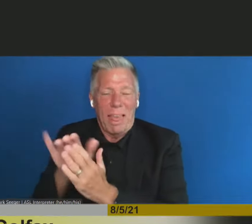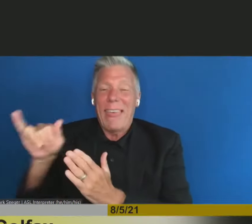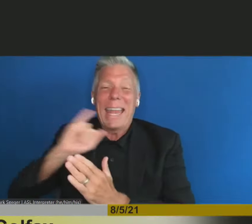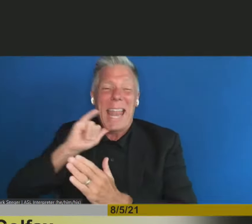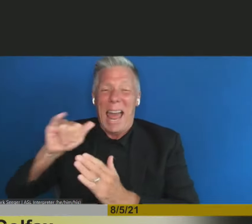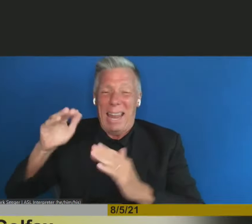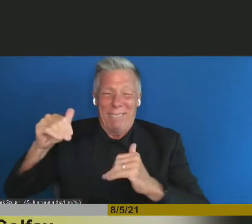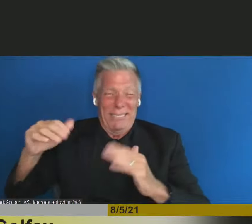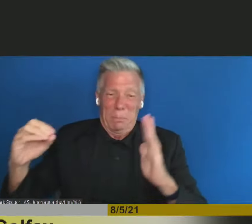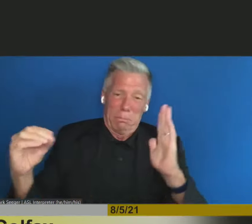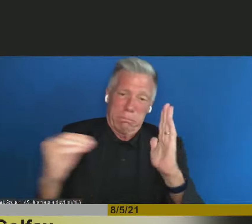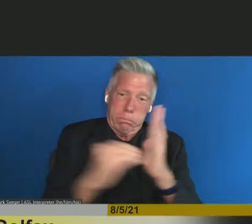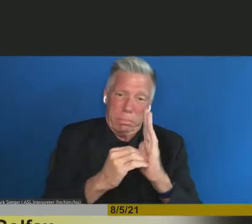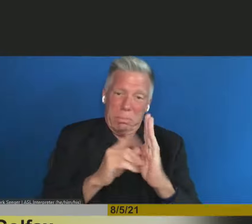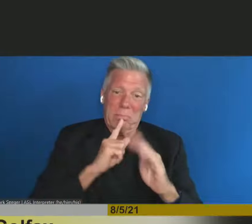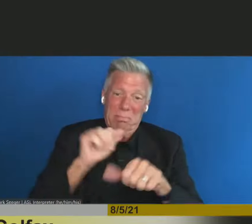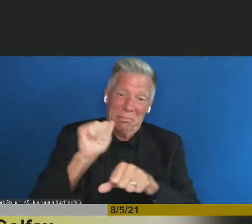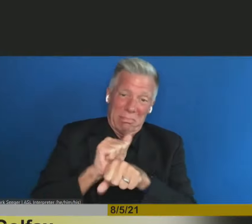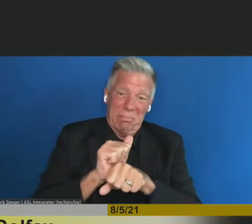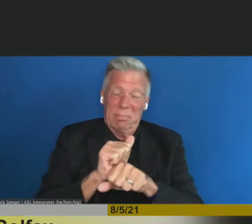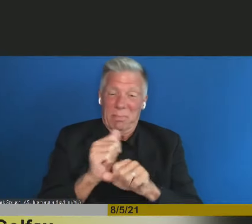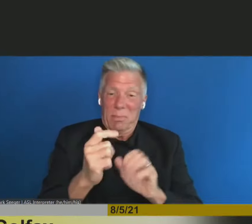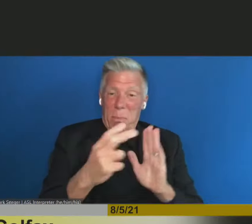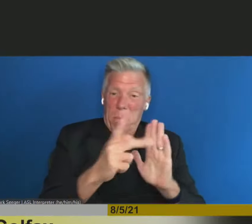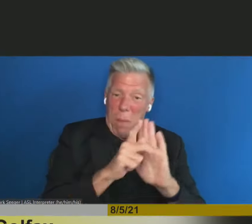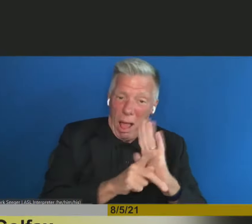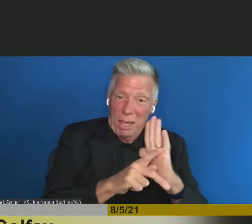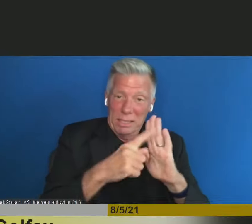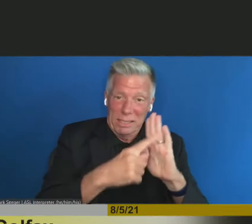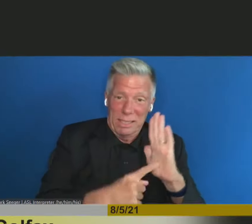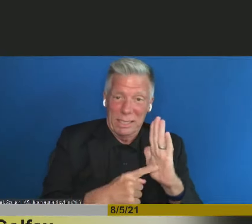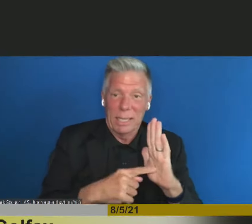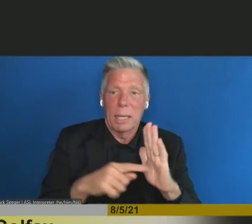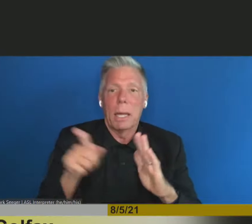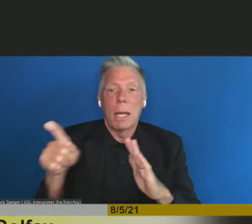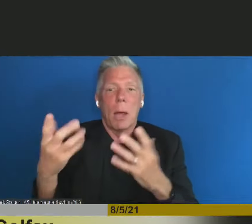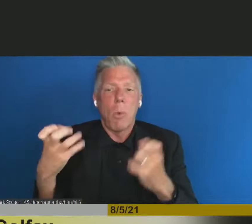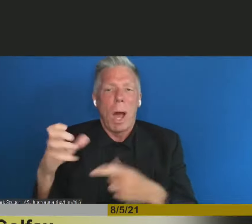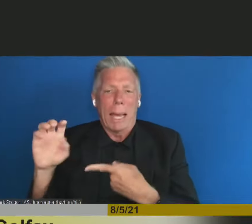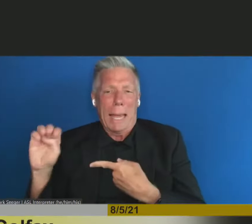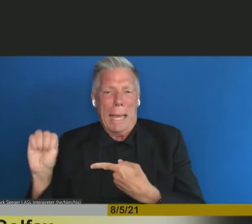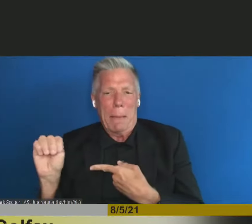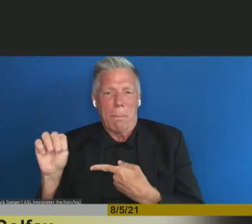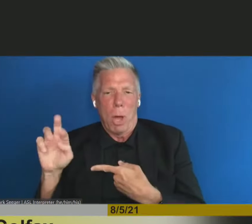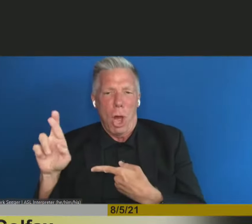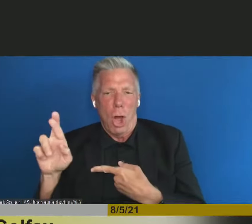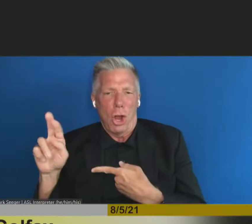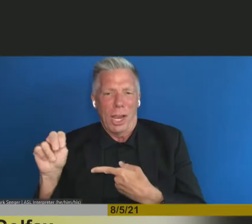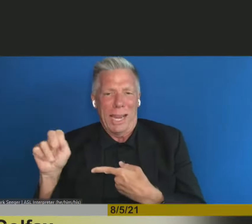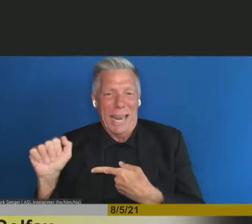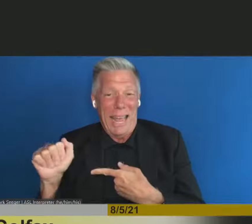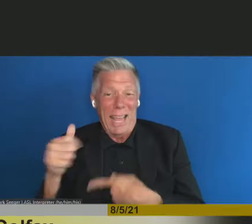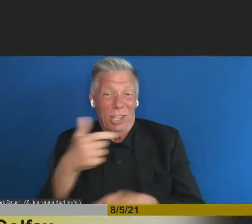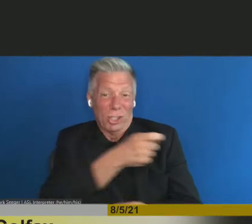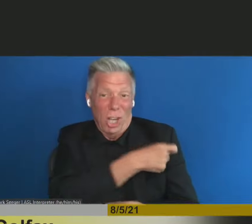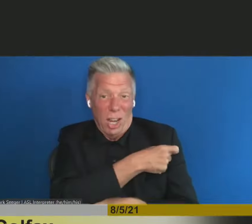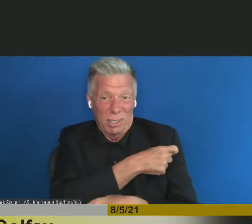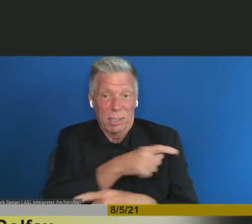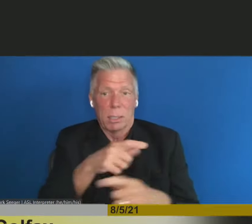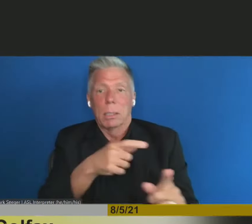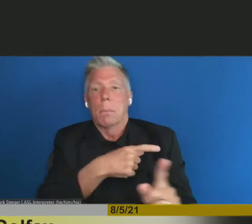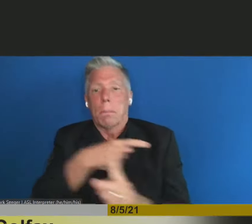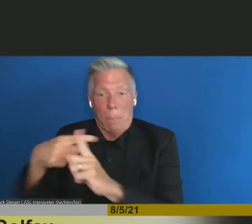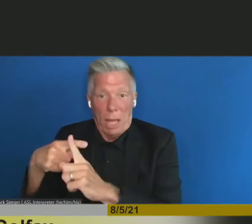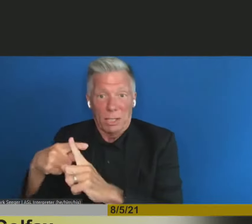really like to have an mRNA shot in addition to the Johnson & Johnson shot that I got, we will accommodate